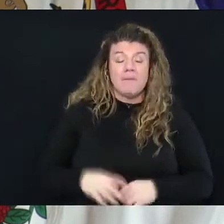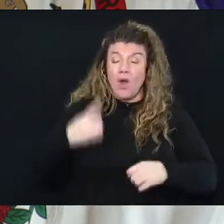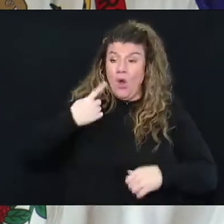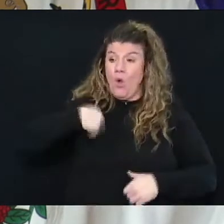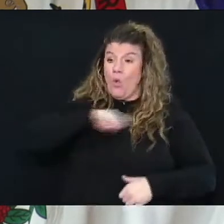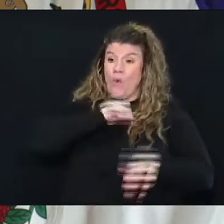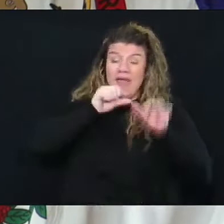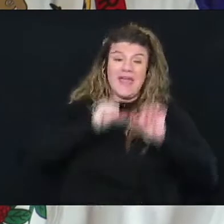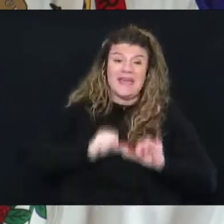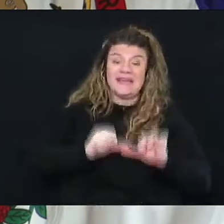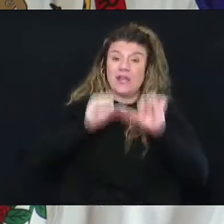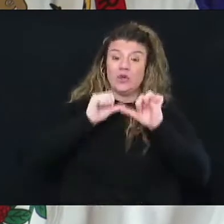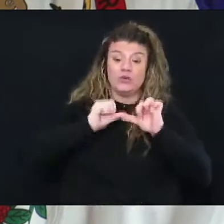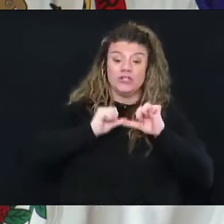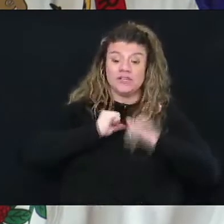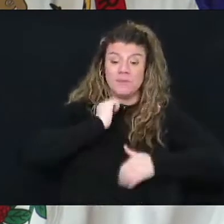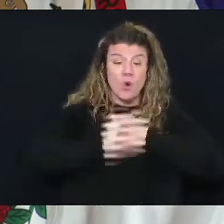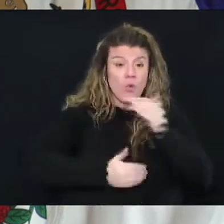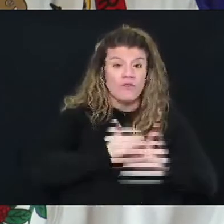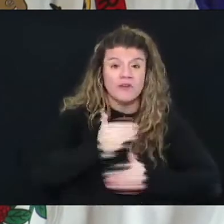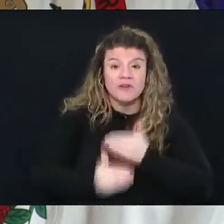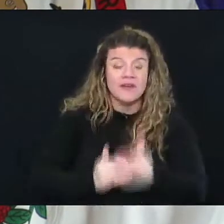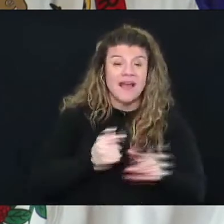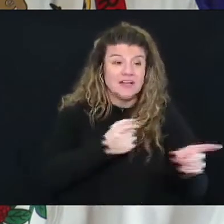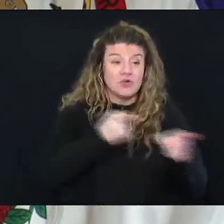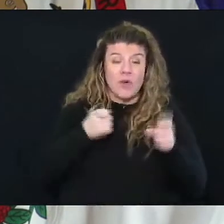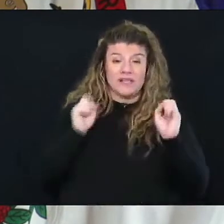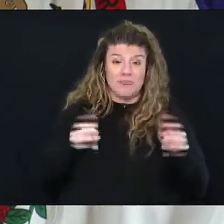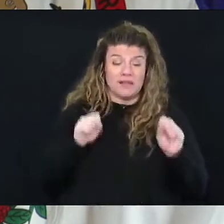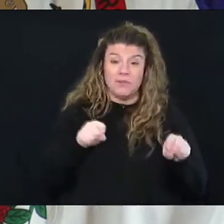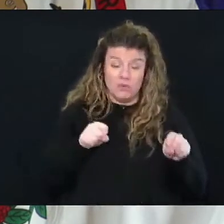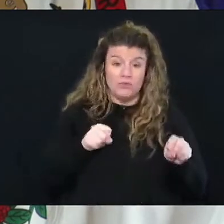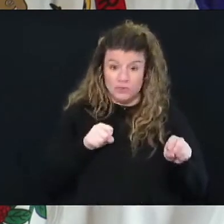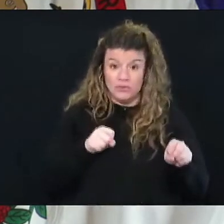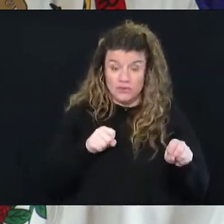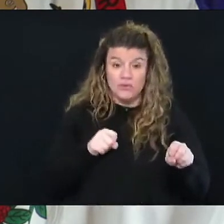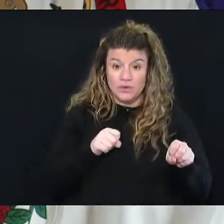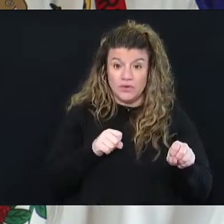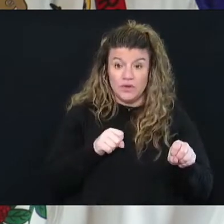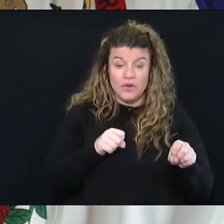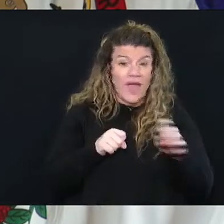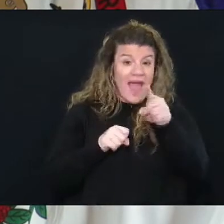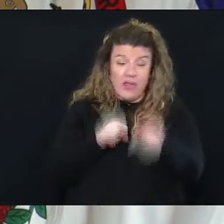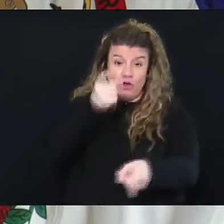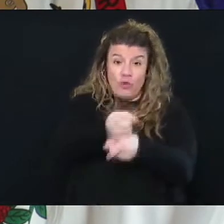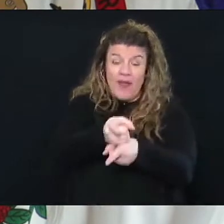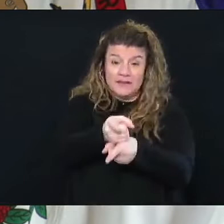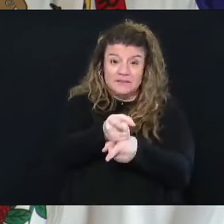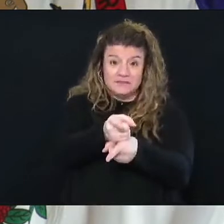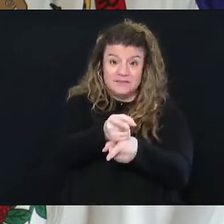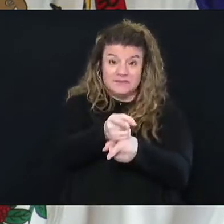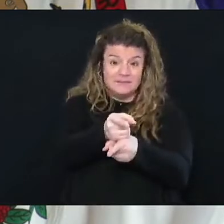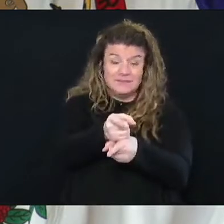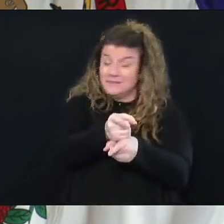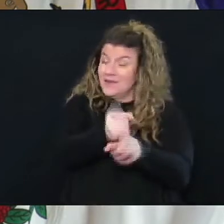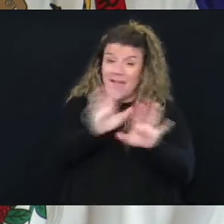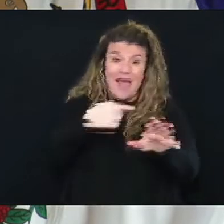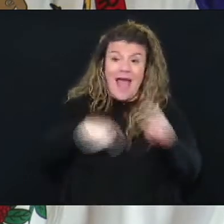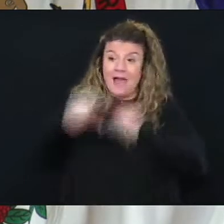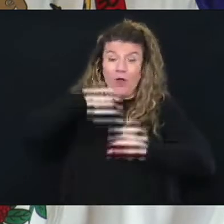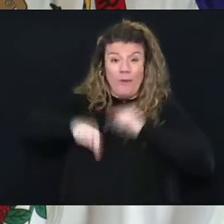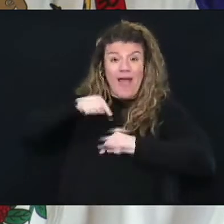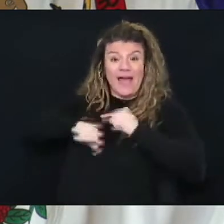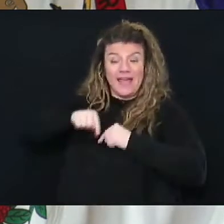just move as quickly as we possibly can. And you're correct, and I go back to just